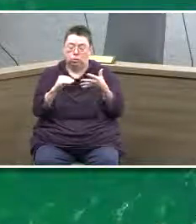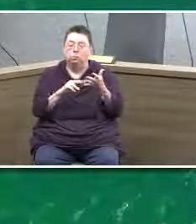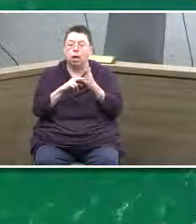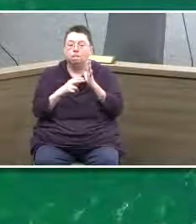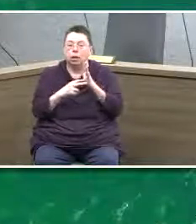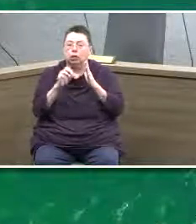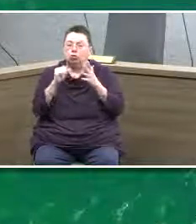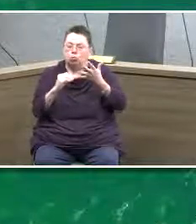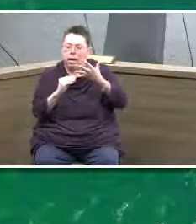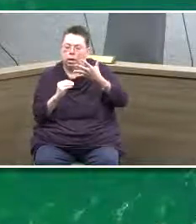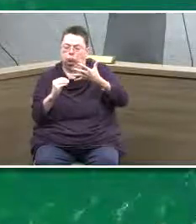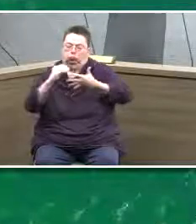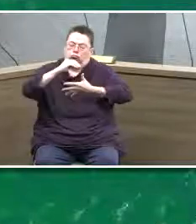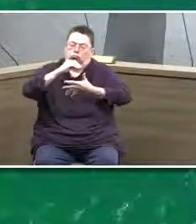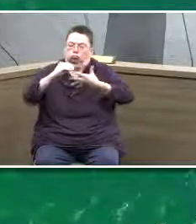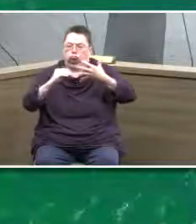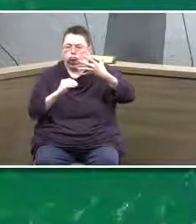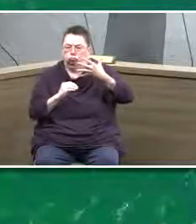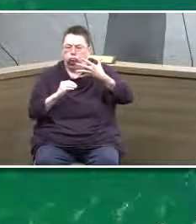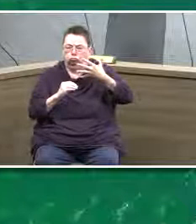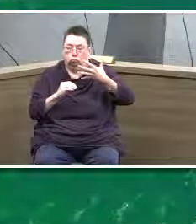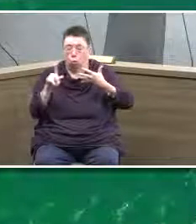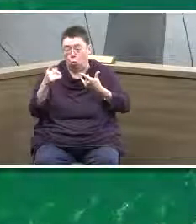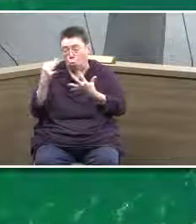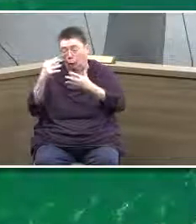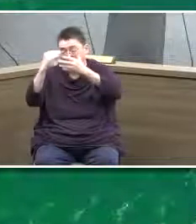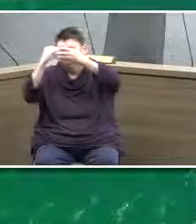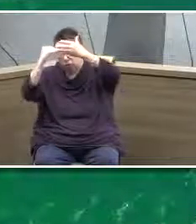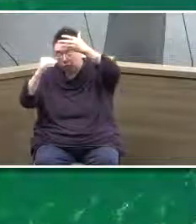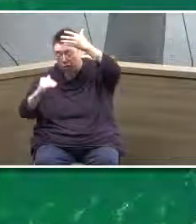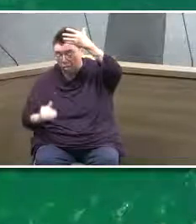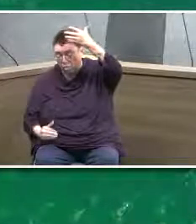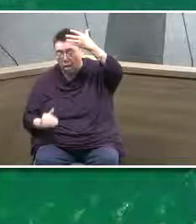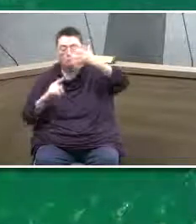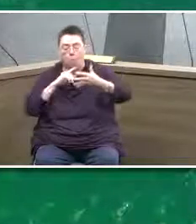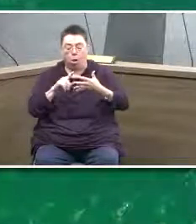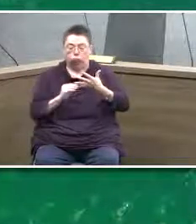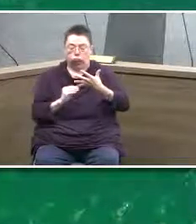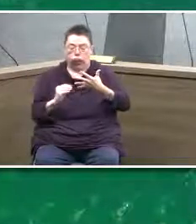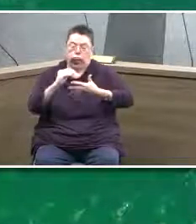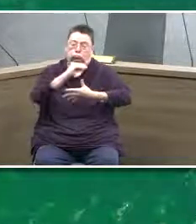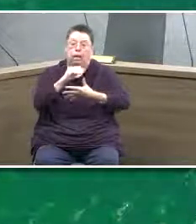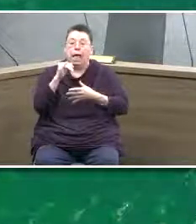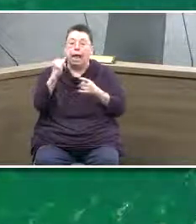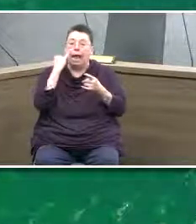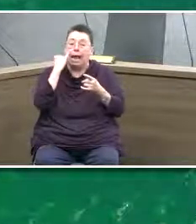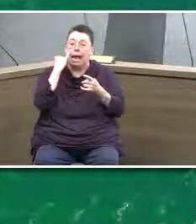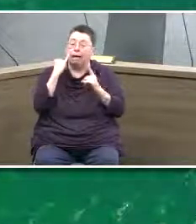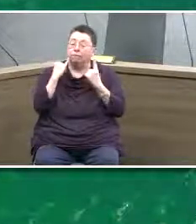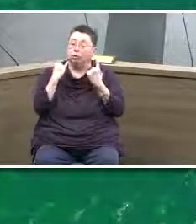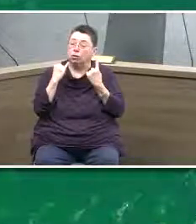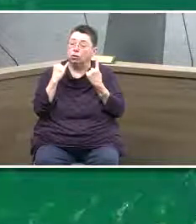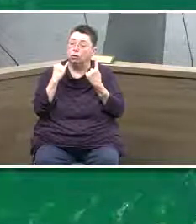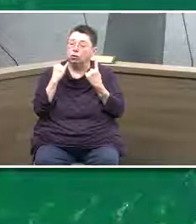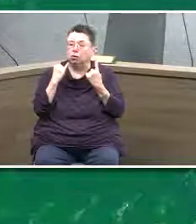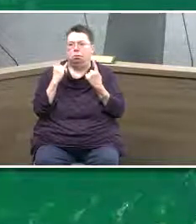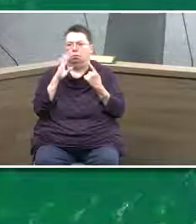applicants a priority on the waitlist. 1, federally declared